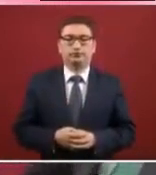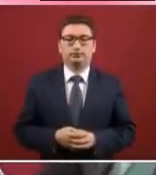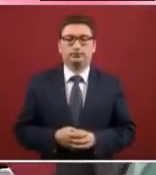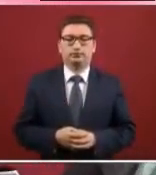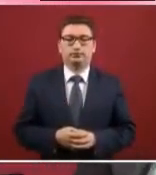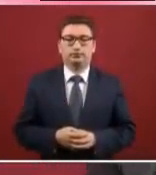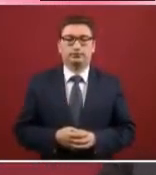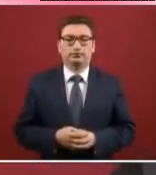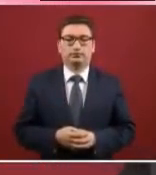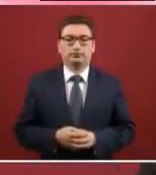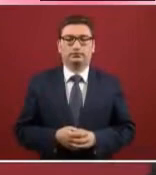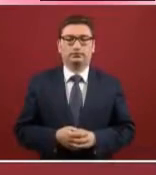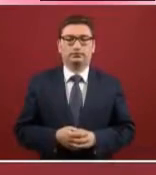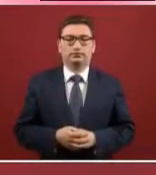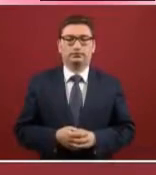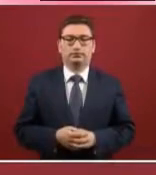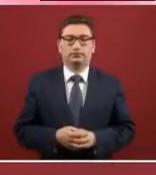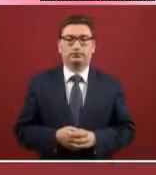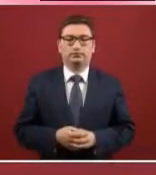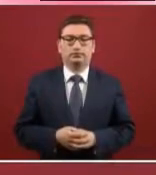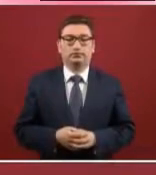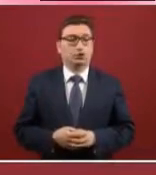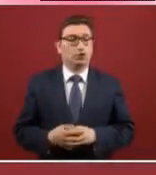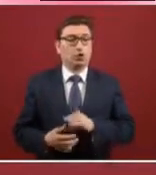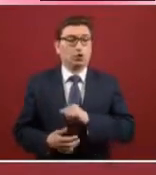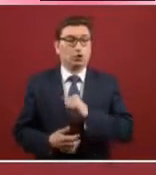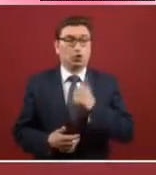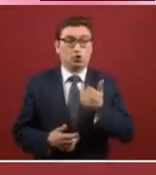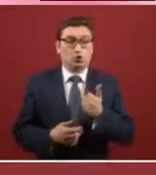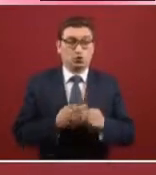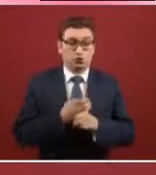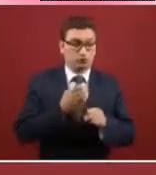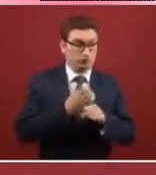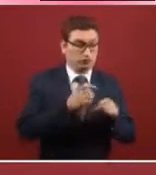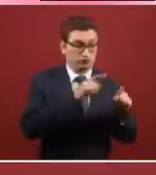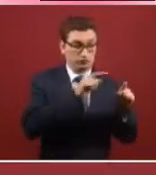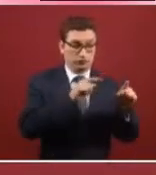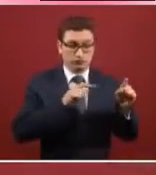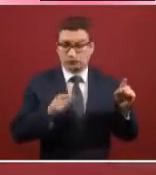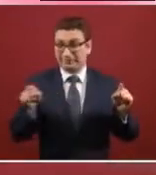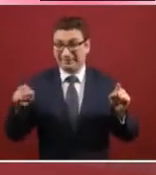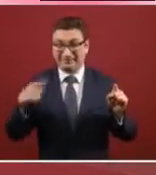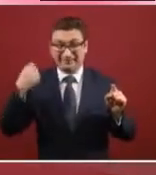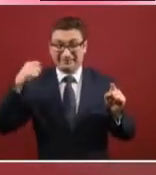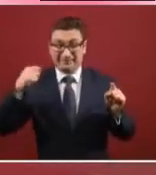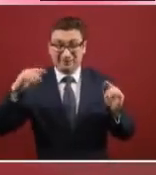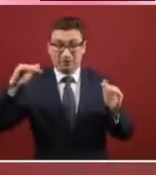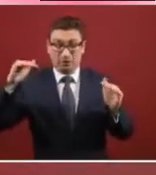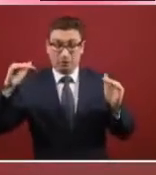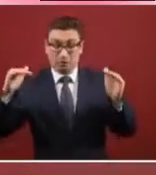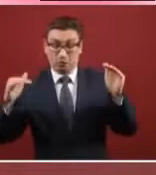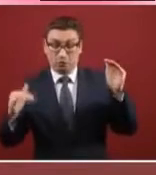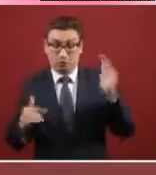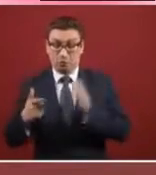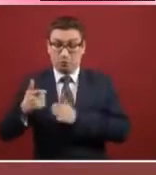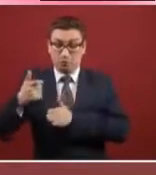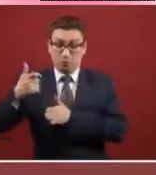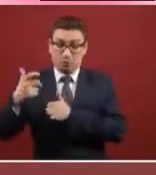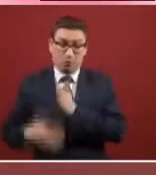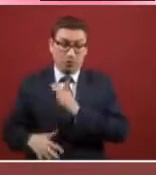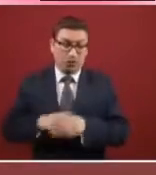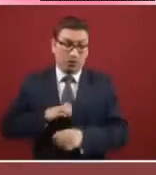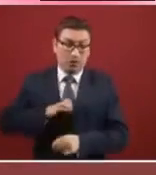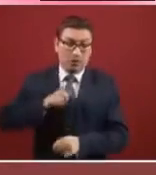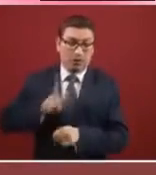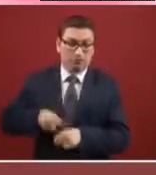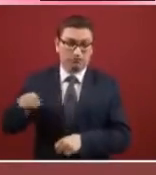Menos que en otros lados. Not less than no in other places. Tarifa especial. It's not a very special